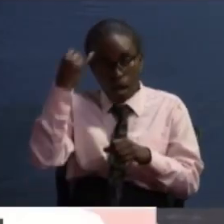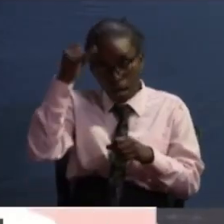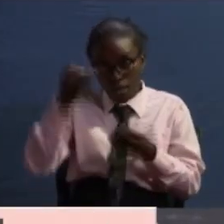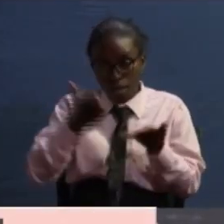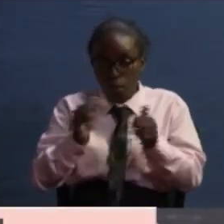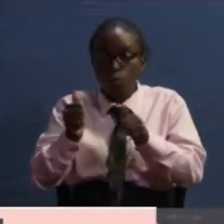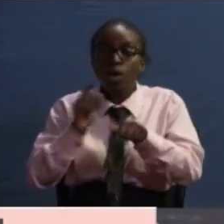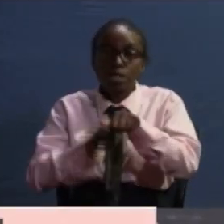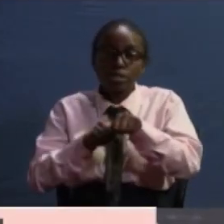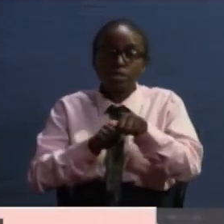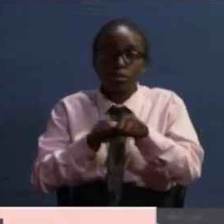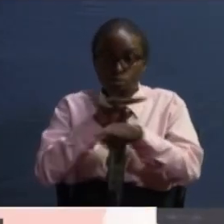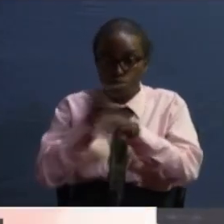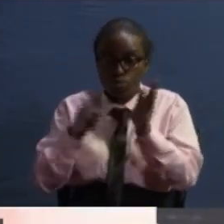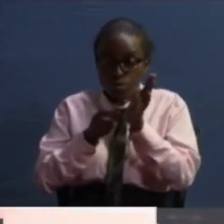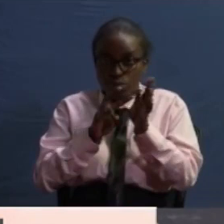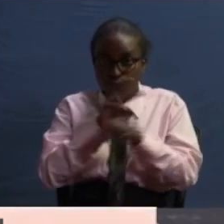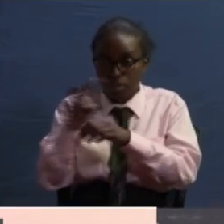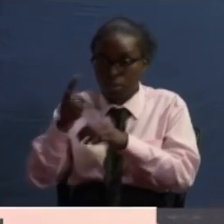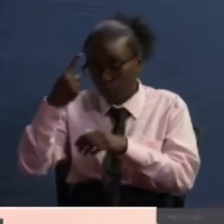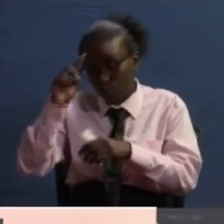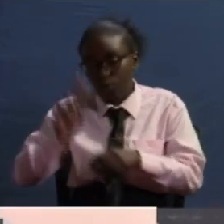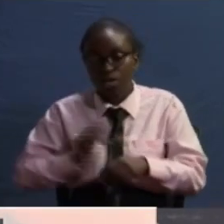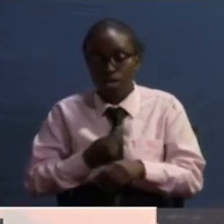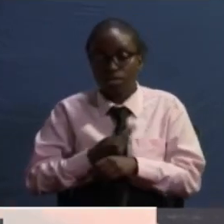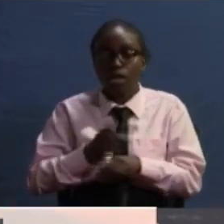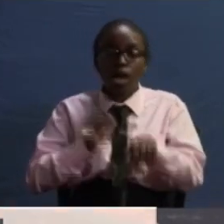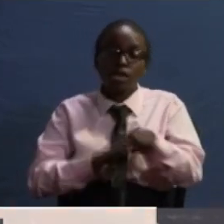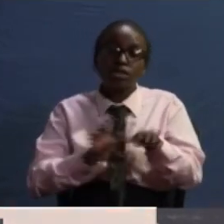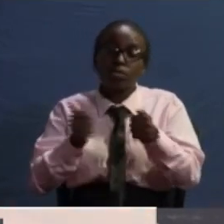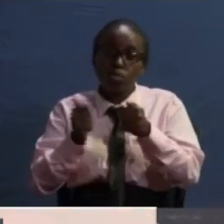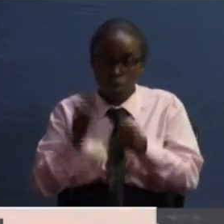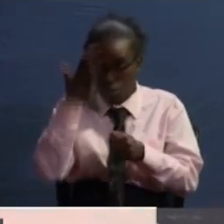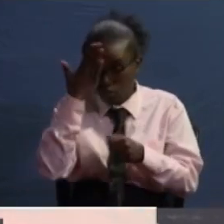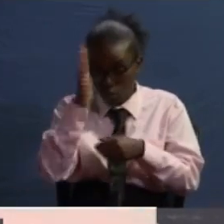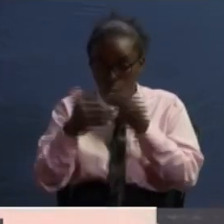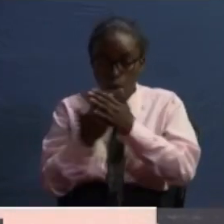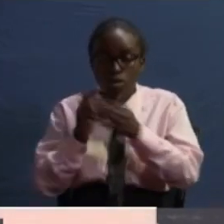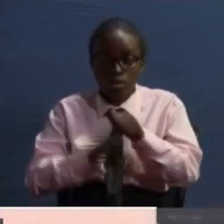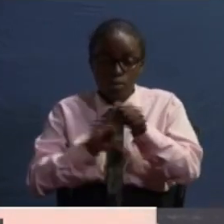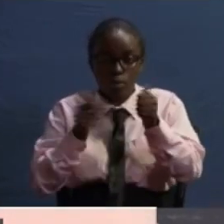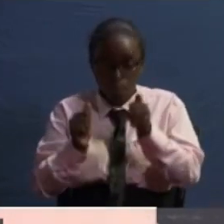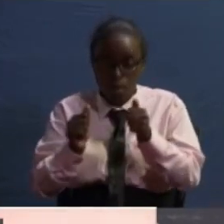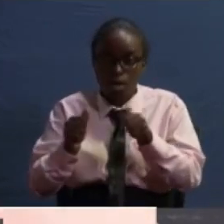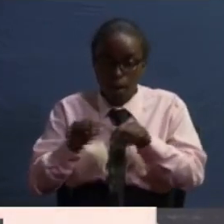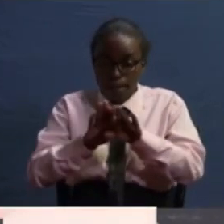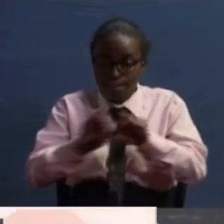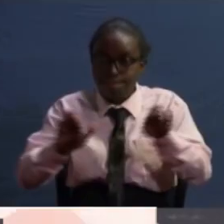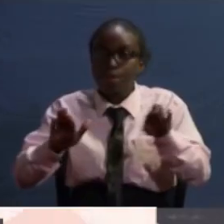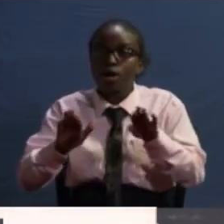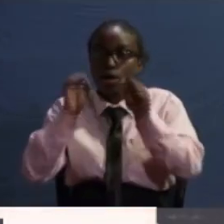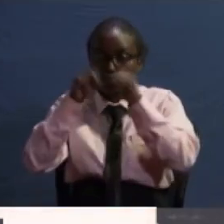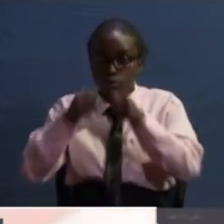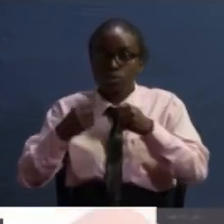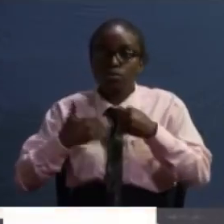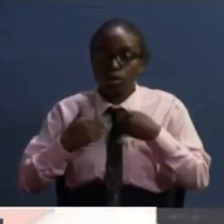to identify for us, you know, we know, but also just to concretize areas that we can be able to